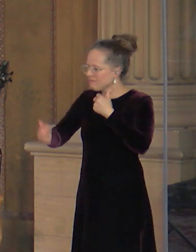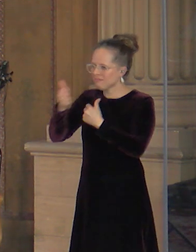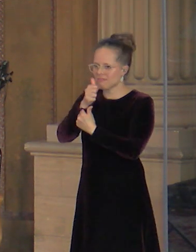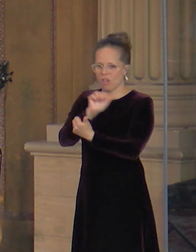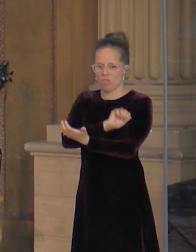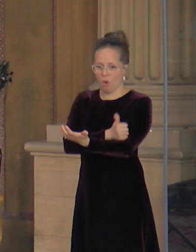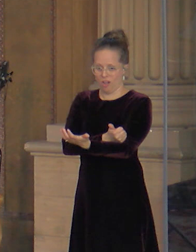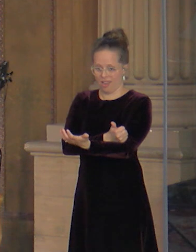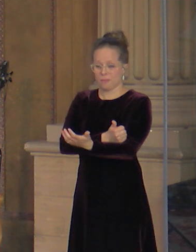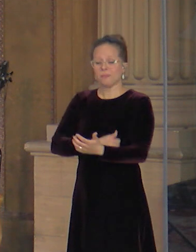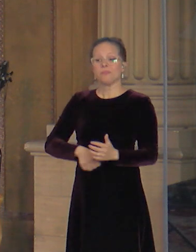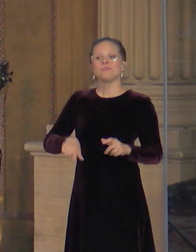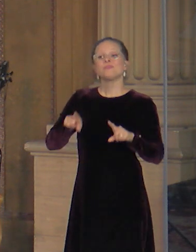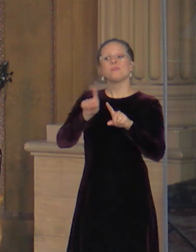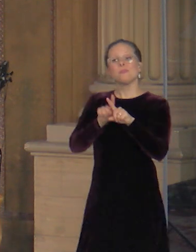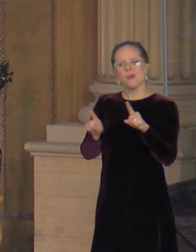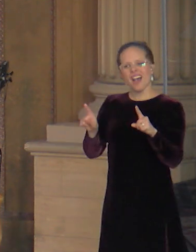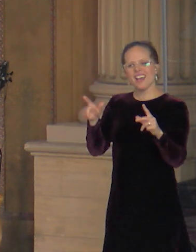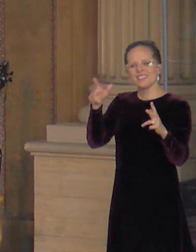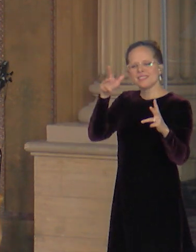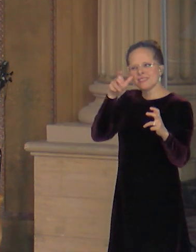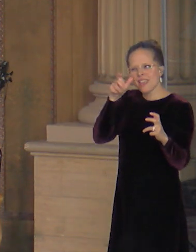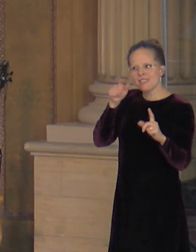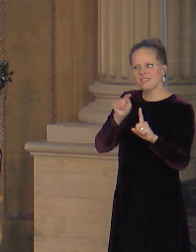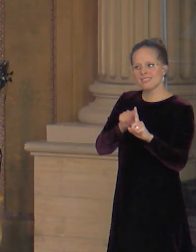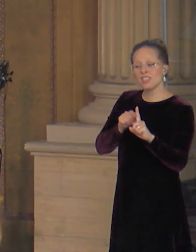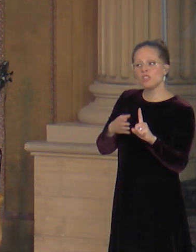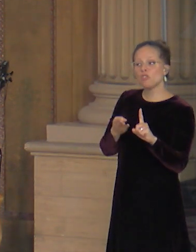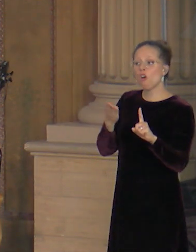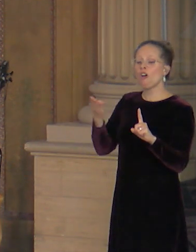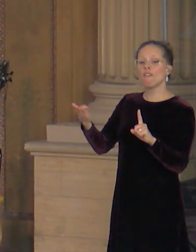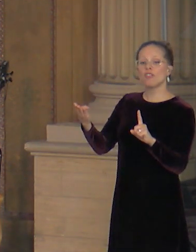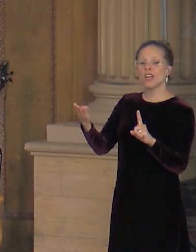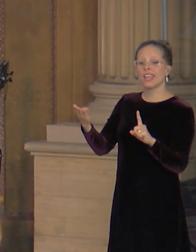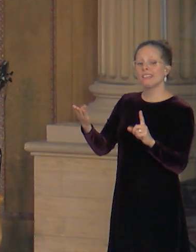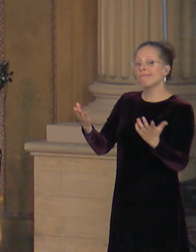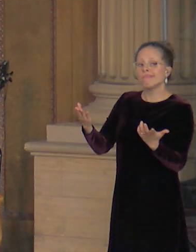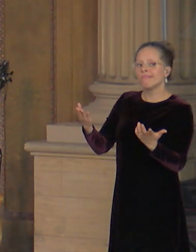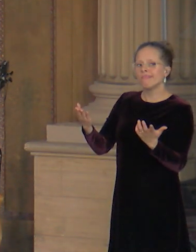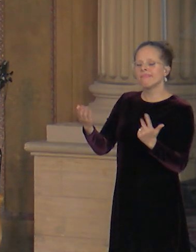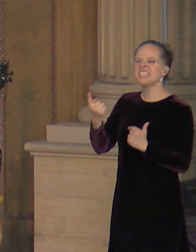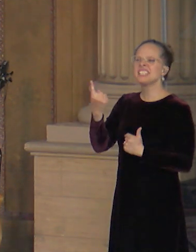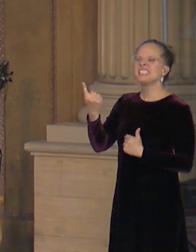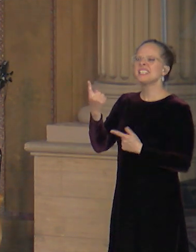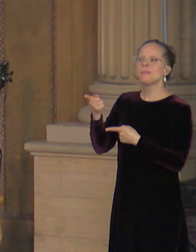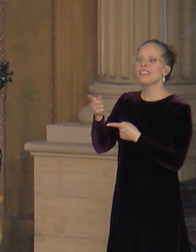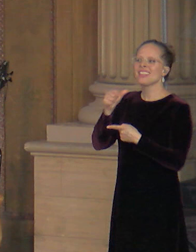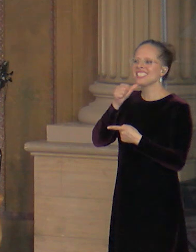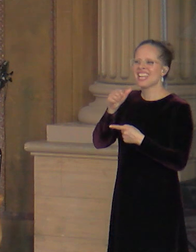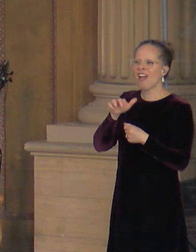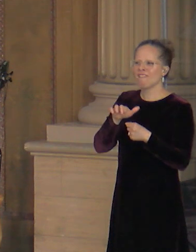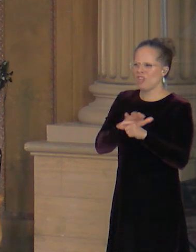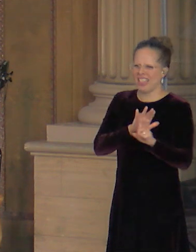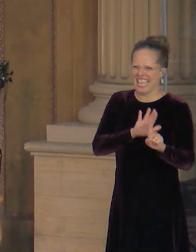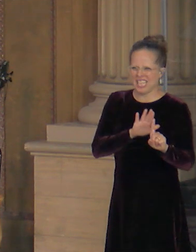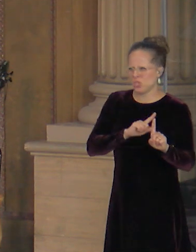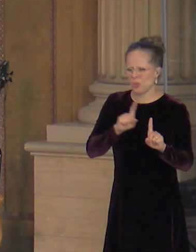but ultimately what he's offering here to what Satan's offering to Jesus is something that isn't fully his